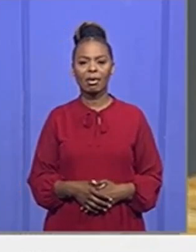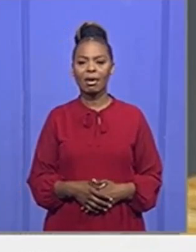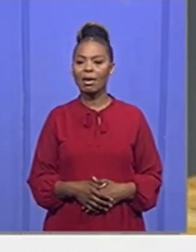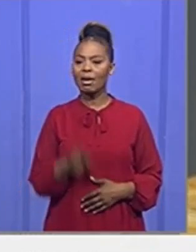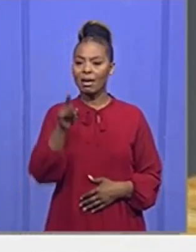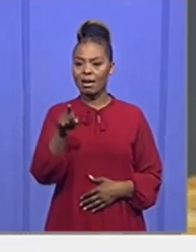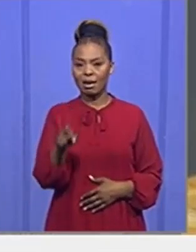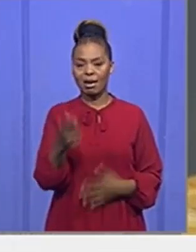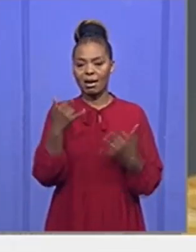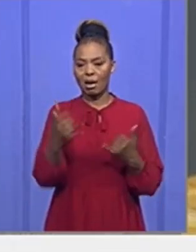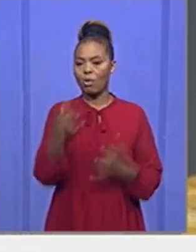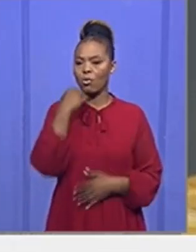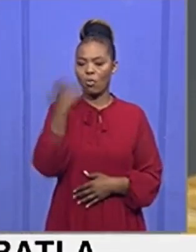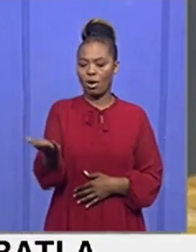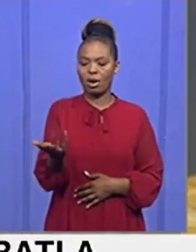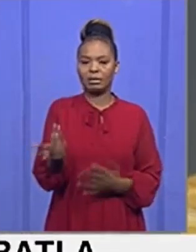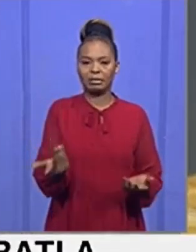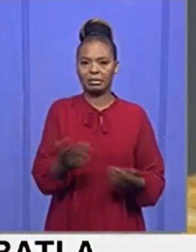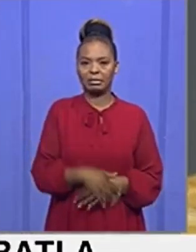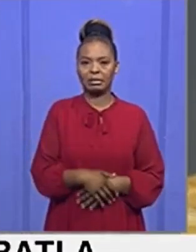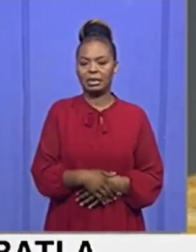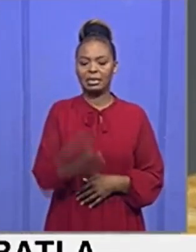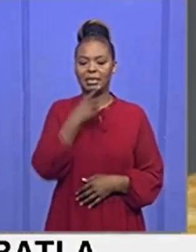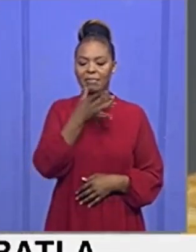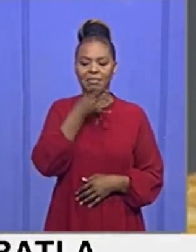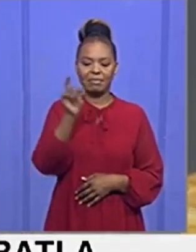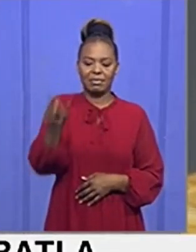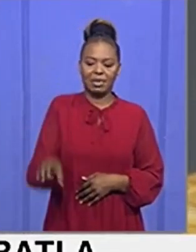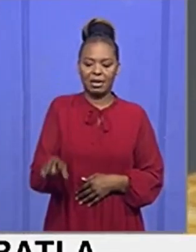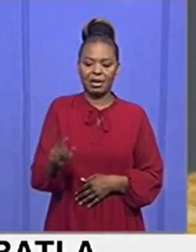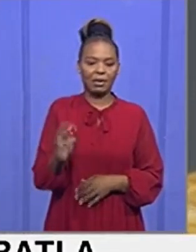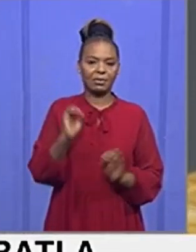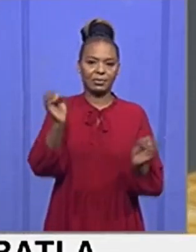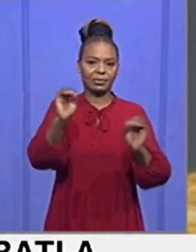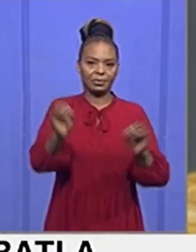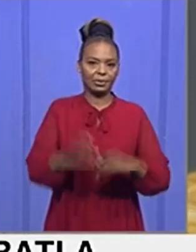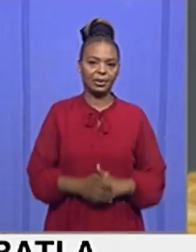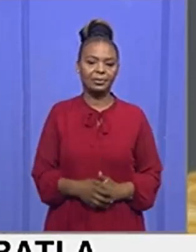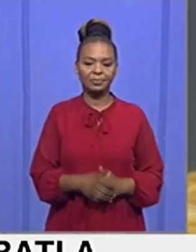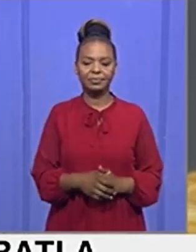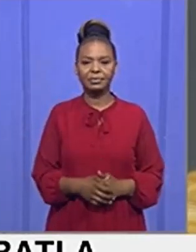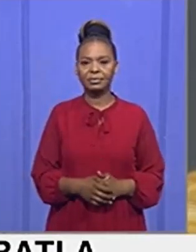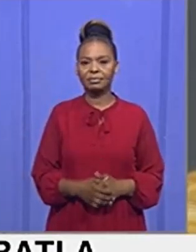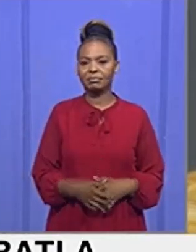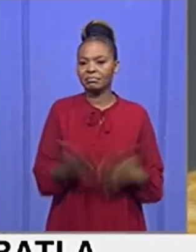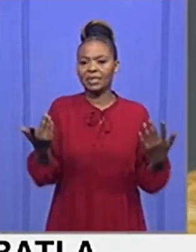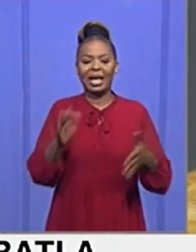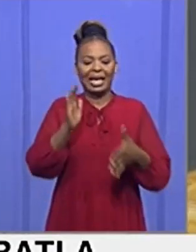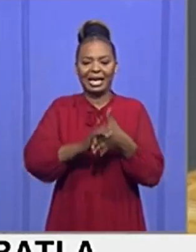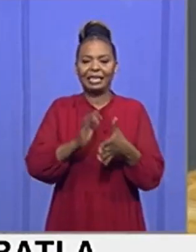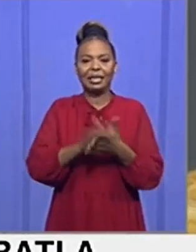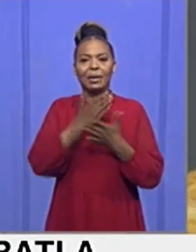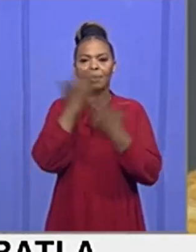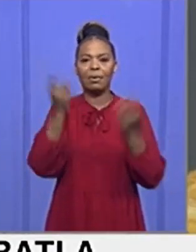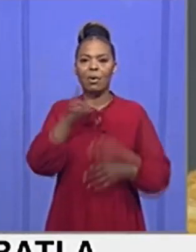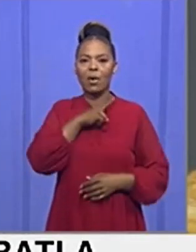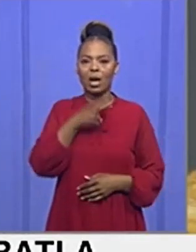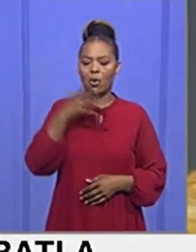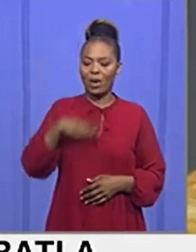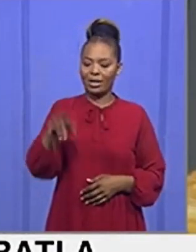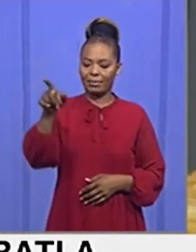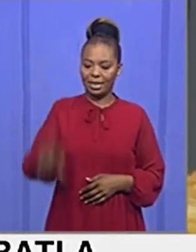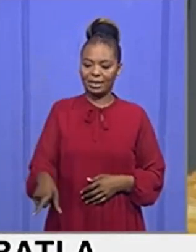le yona. Mabaka bona ke gore ga a dule ka moo ebile ga a bolele leleme la Setsonga a